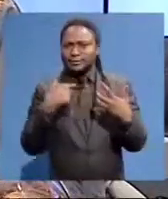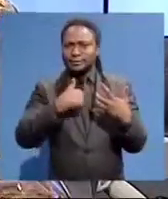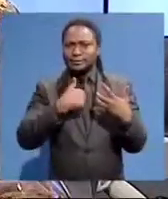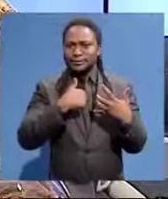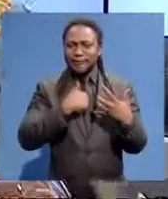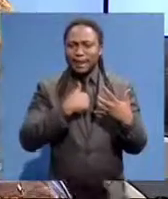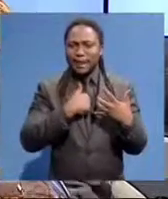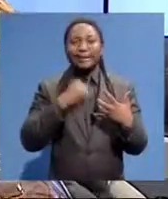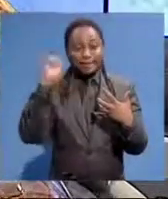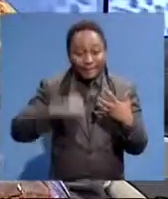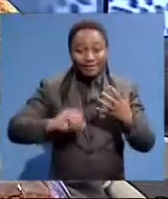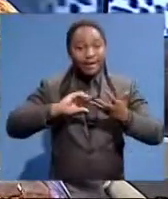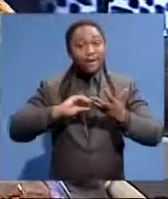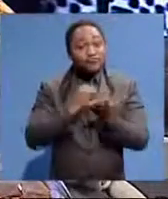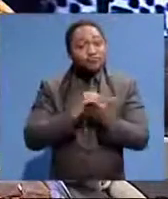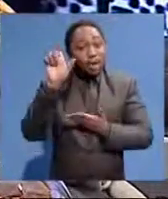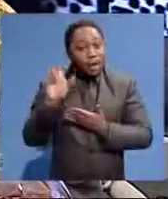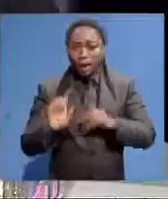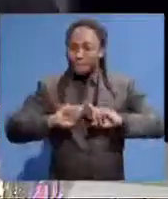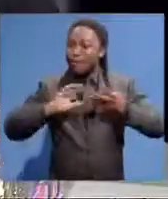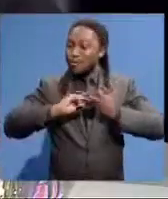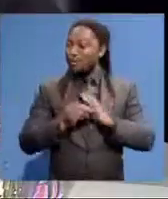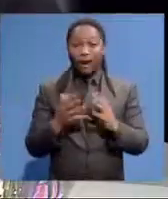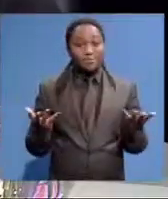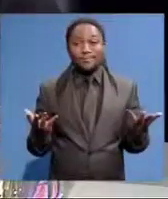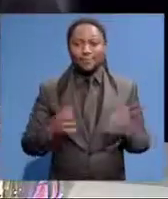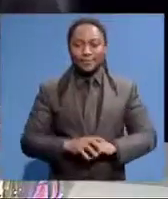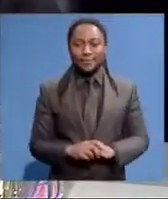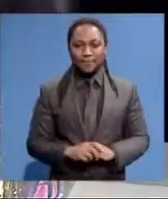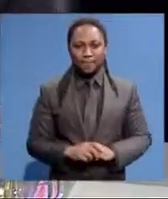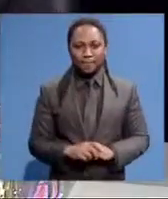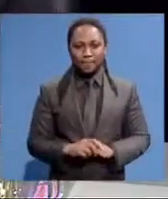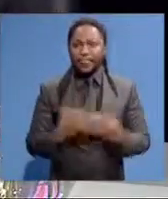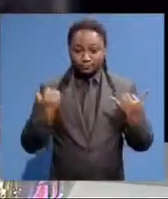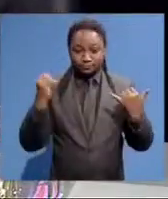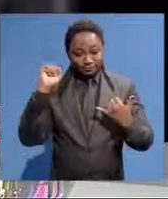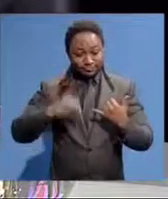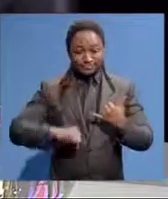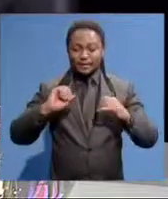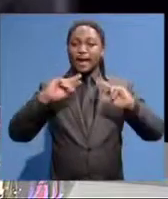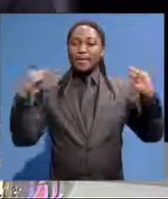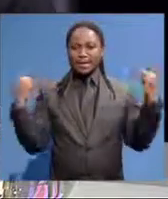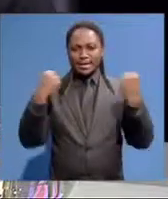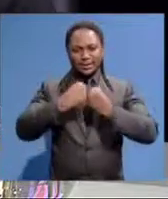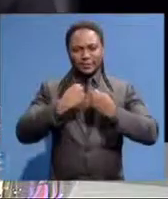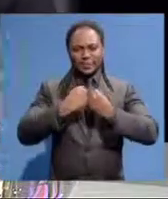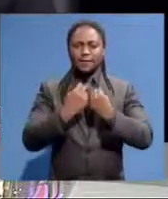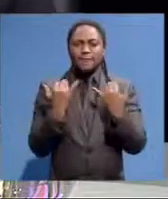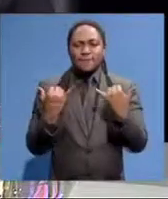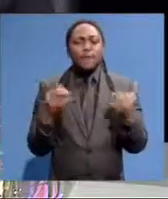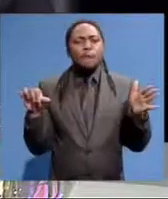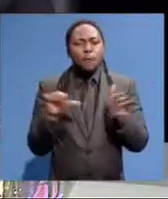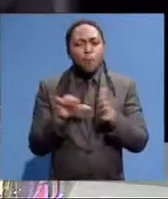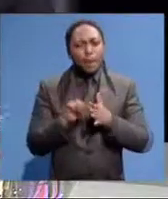we are sinners that are trying, though, you know. And I think for the mental health of the nation, it was important for Utata to allow us to